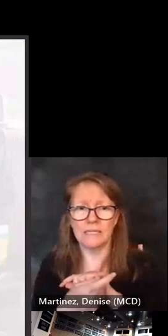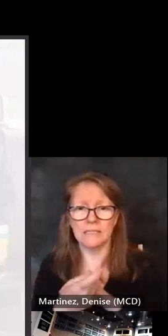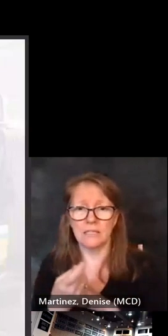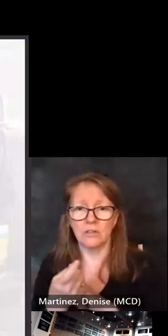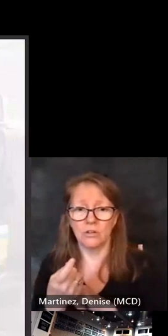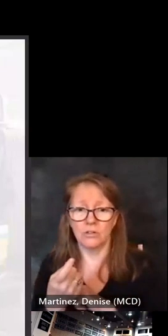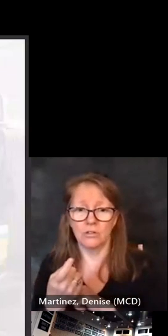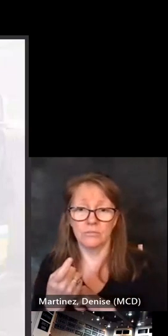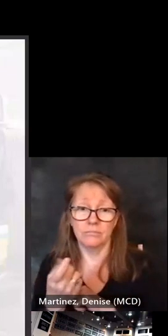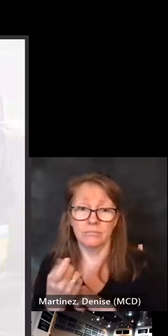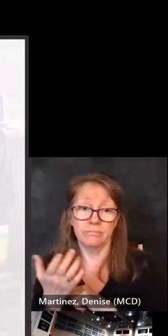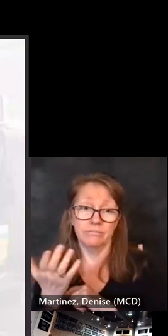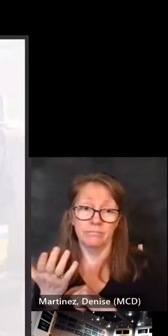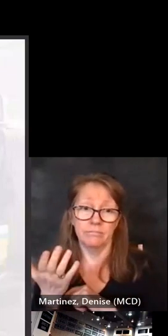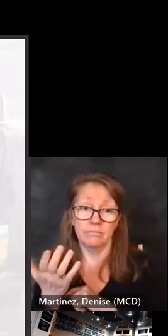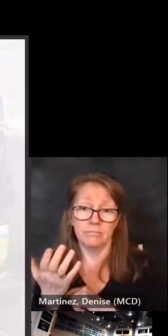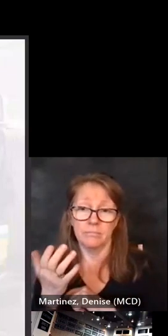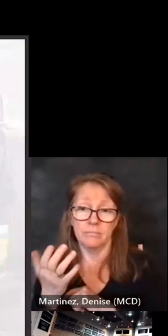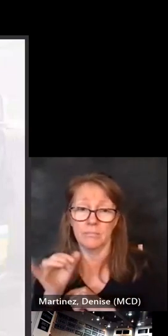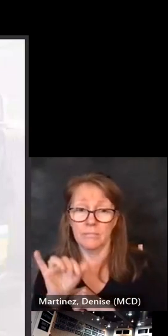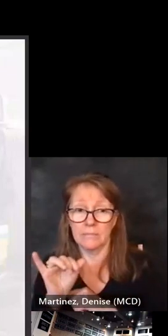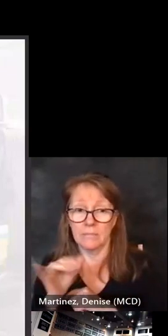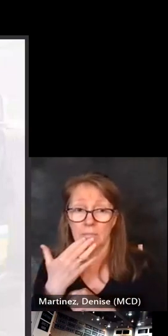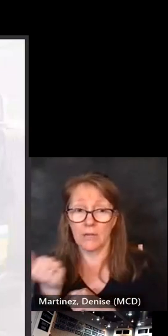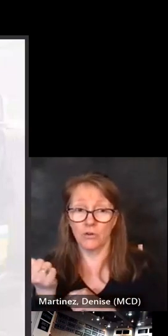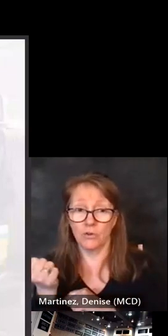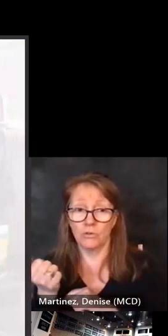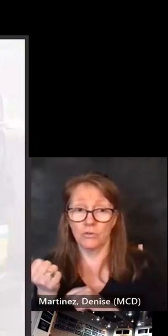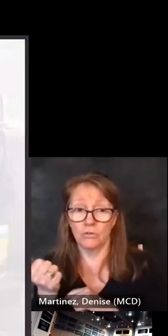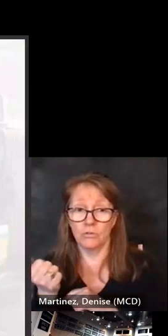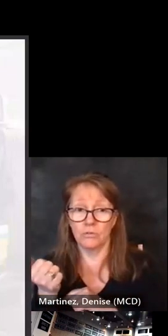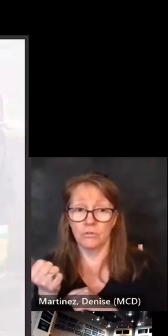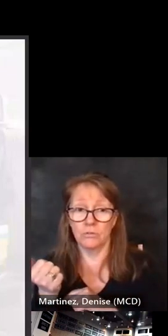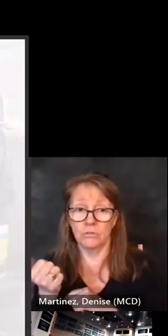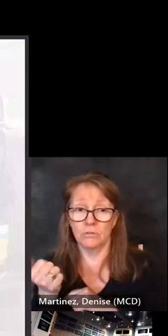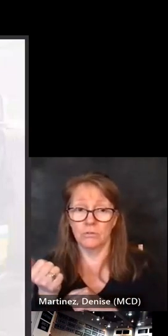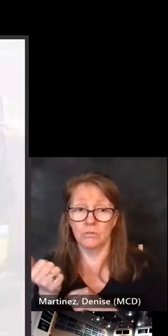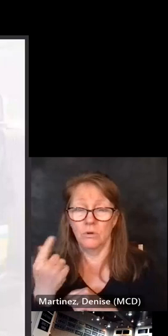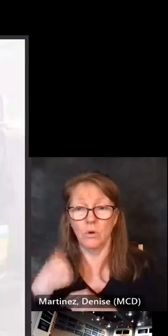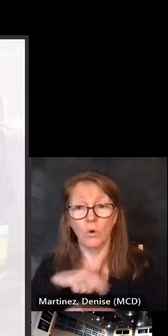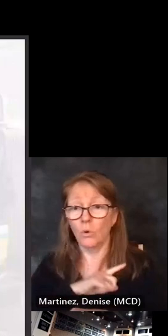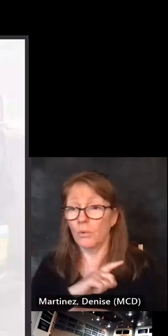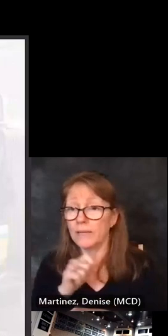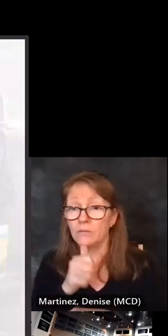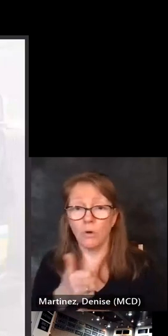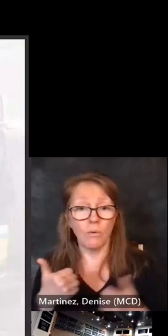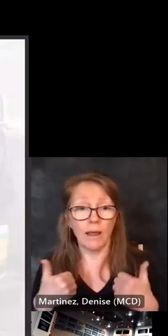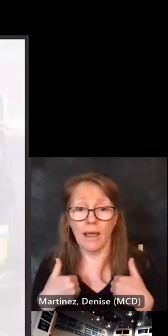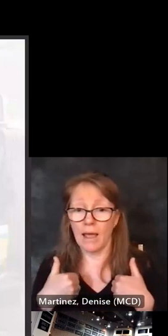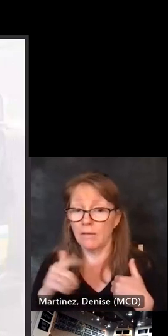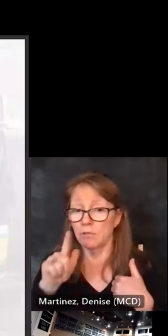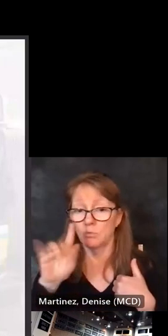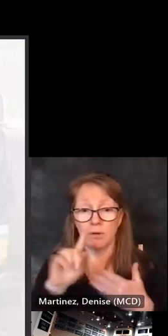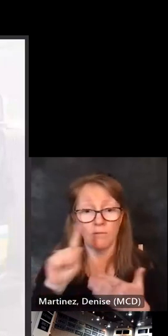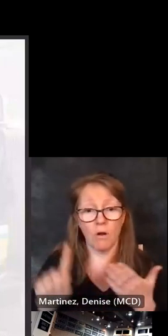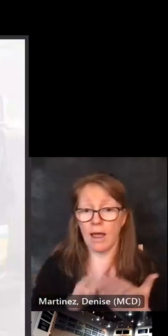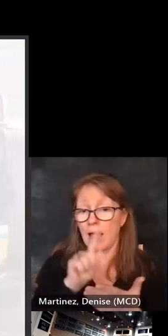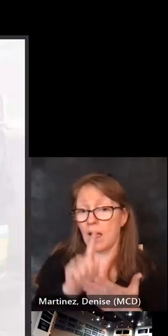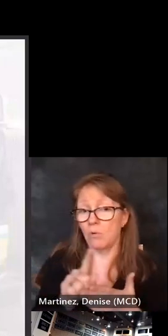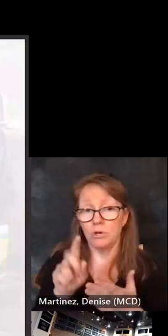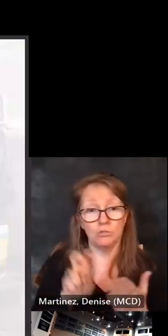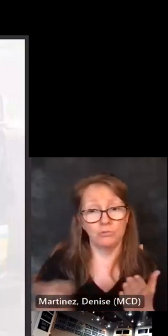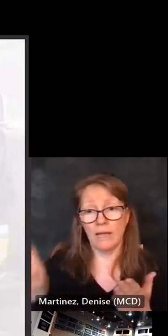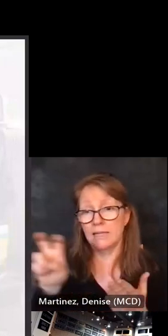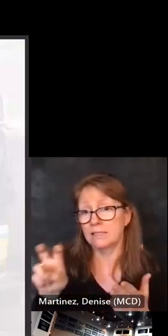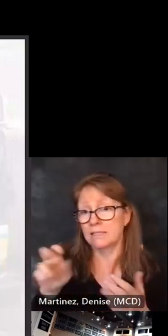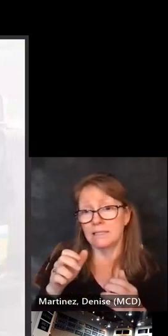you've made. So well, that's my question. You know, we don't have a 24-hour transit system here. And